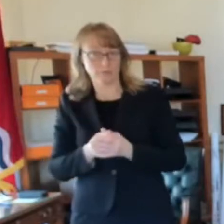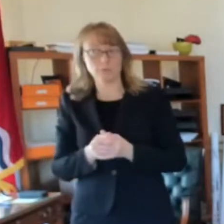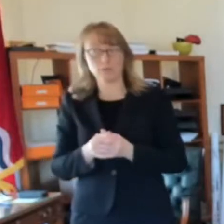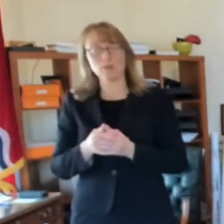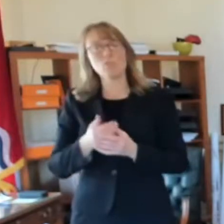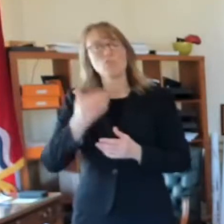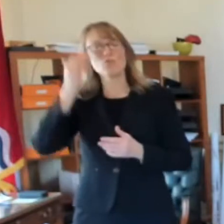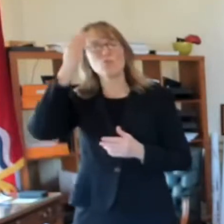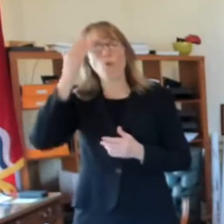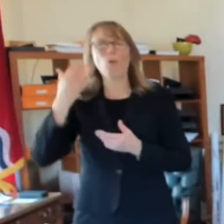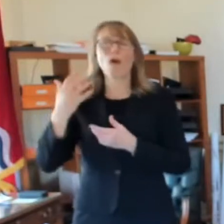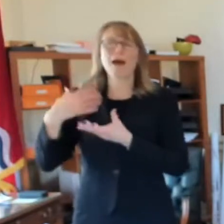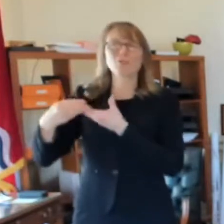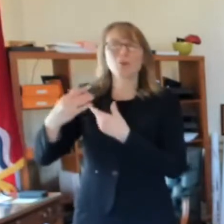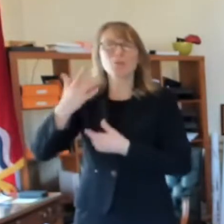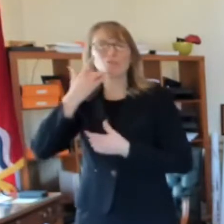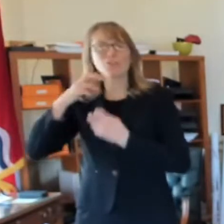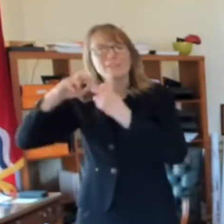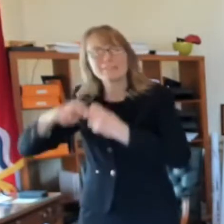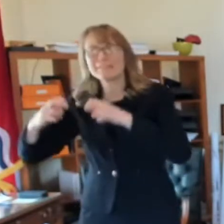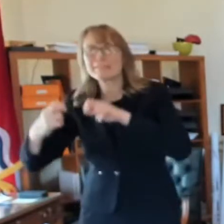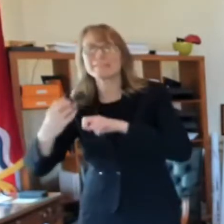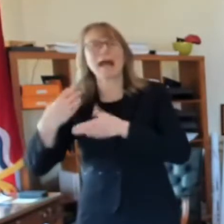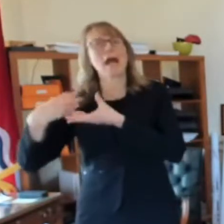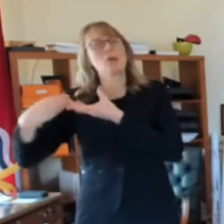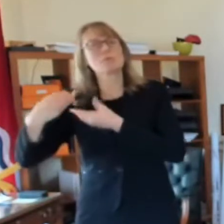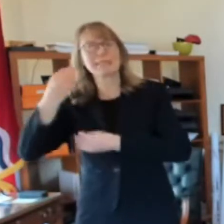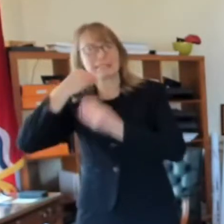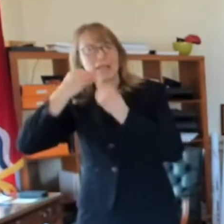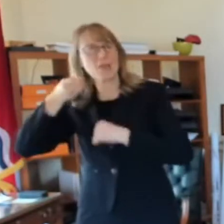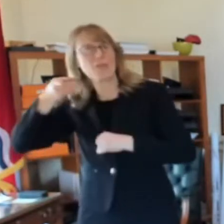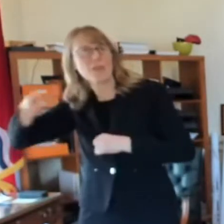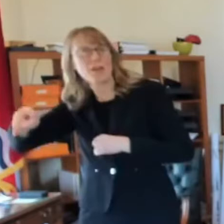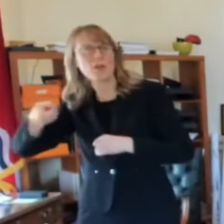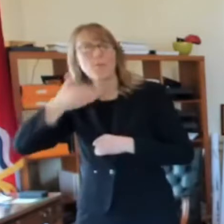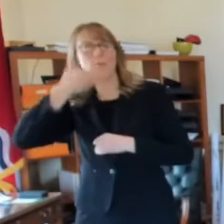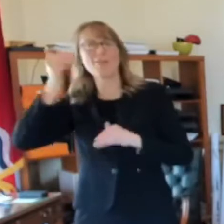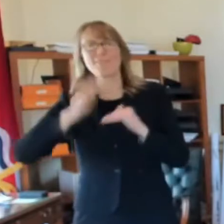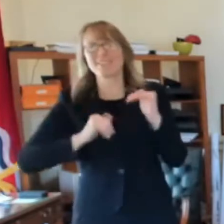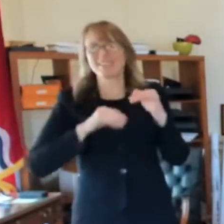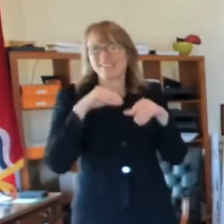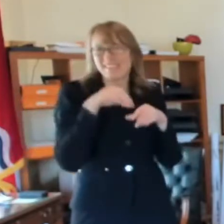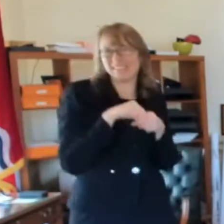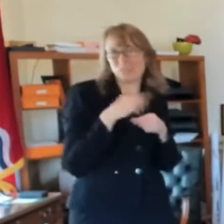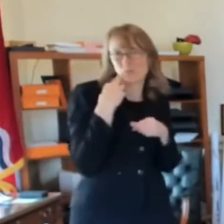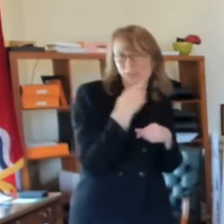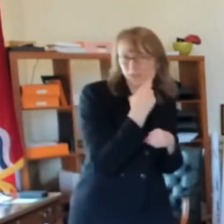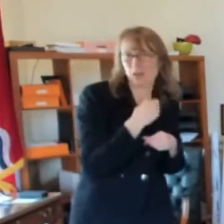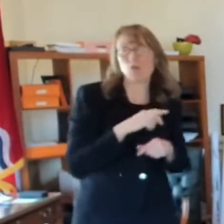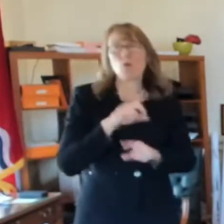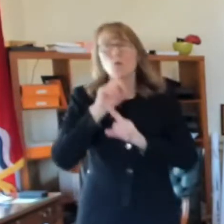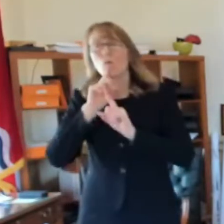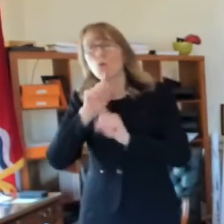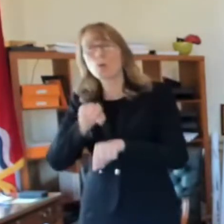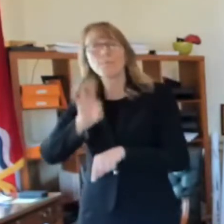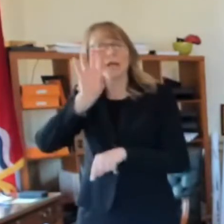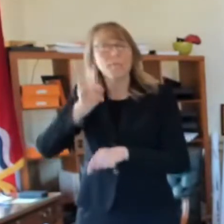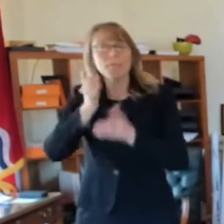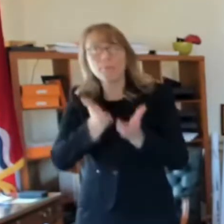and our restaurants. So dine outside if you can, do carry out, do curbside pickup.